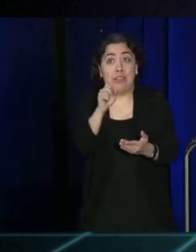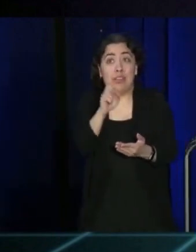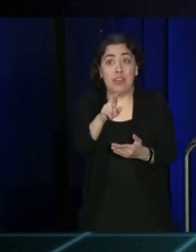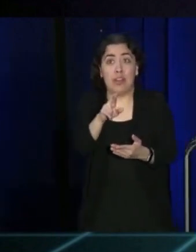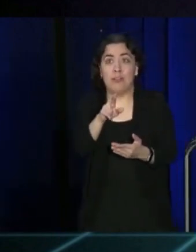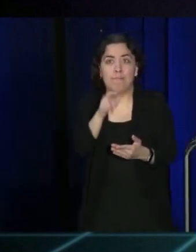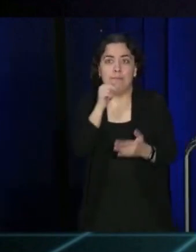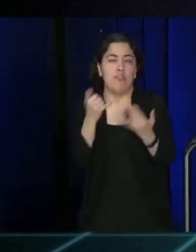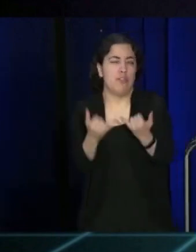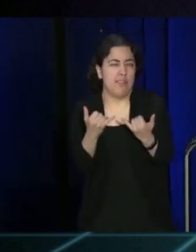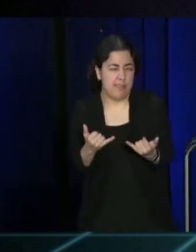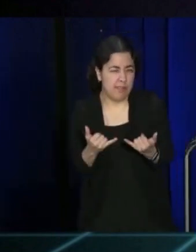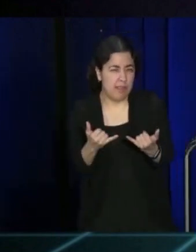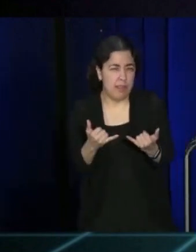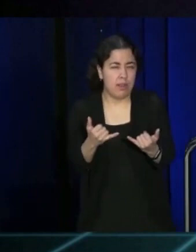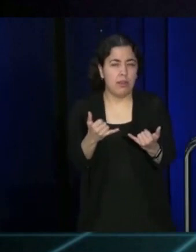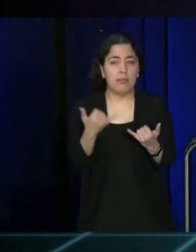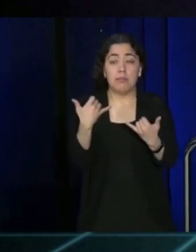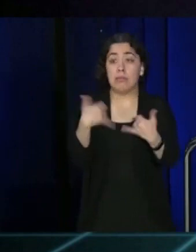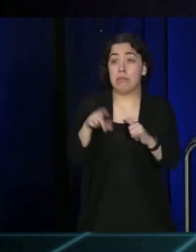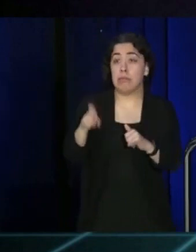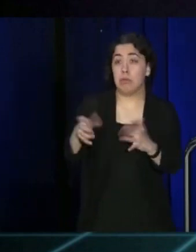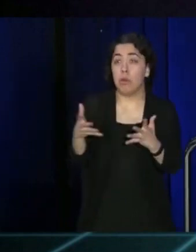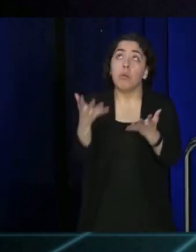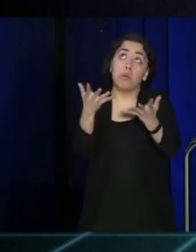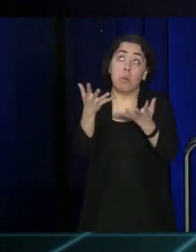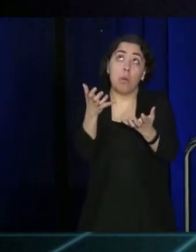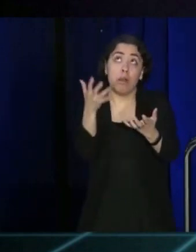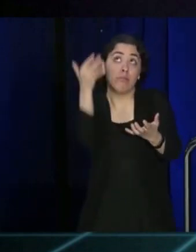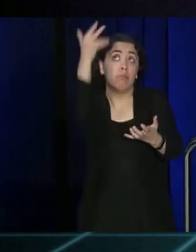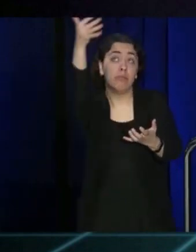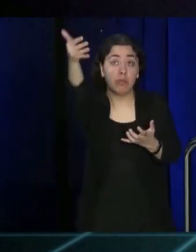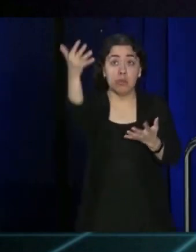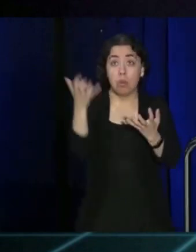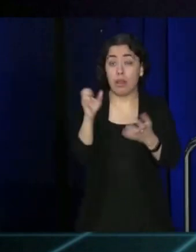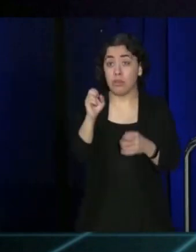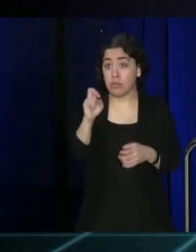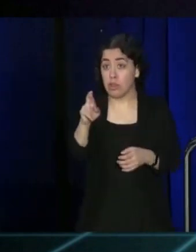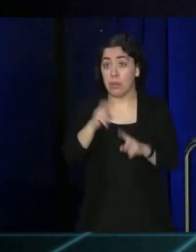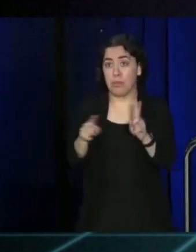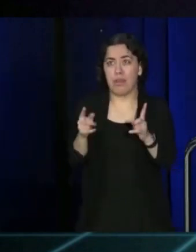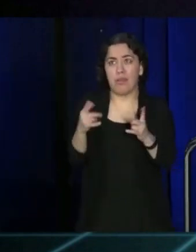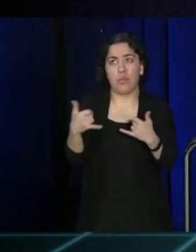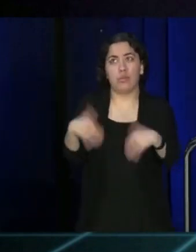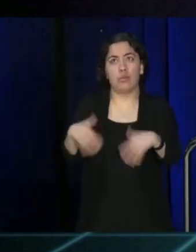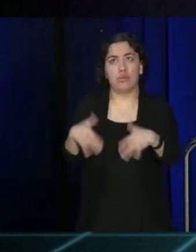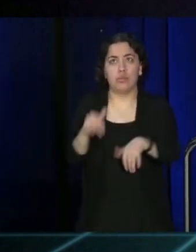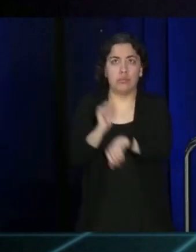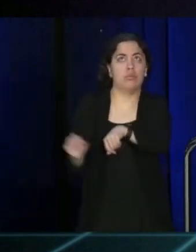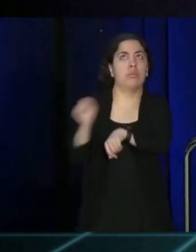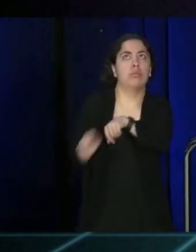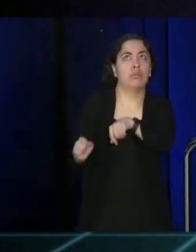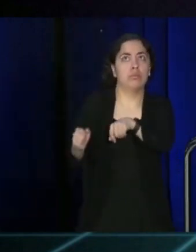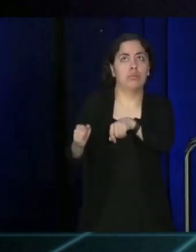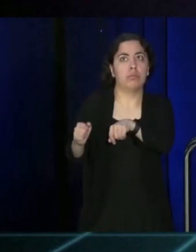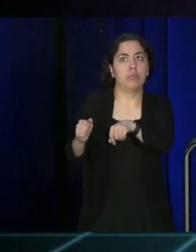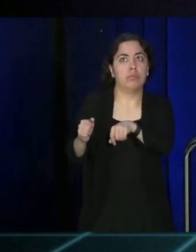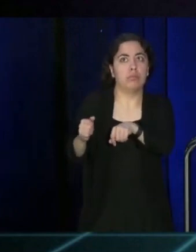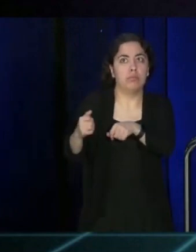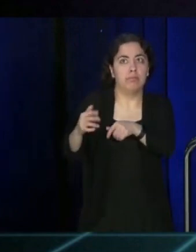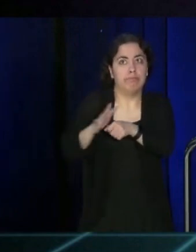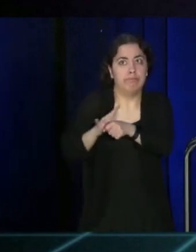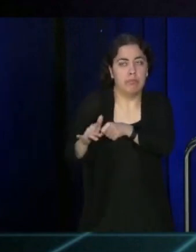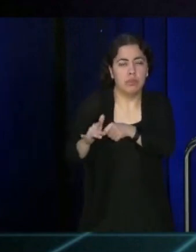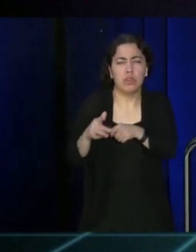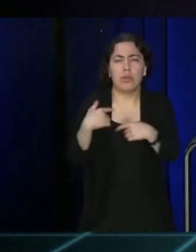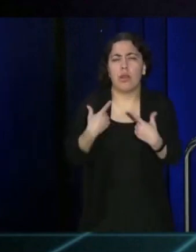right now, and they need to, they want to eventually, but it's just such an enormous task. What can we do in the interim? And that's the situation